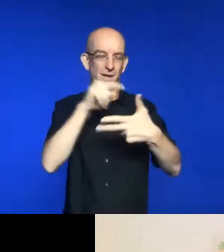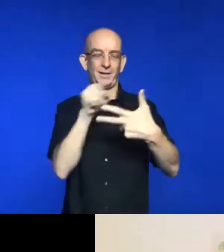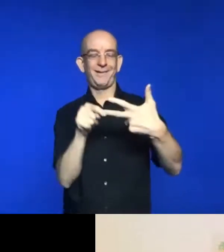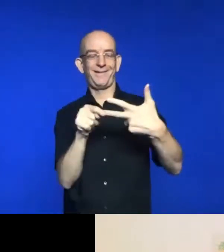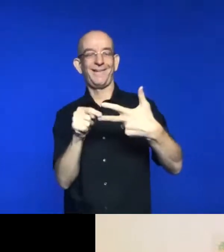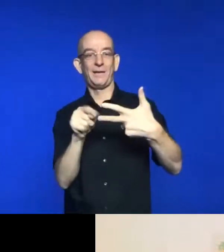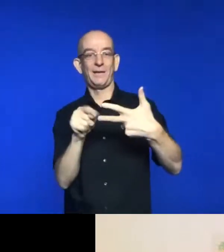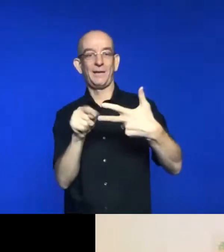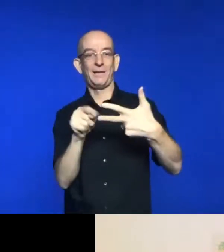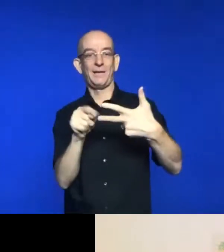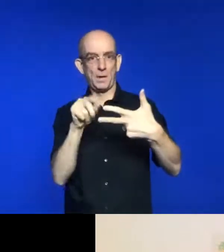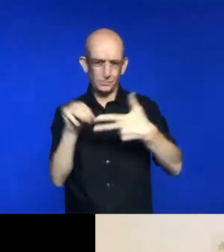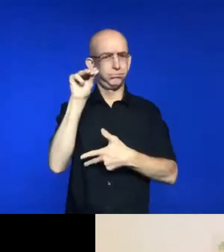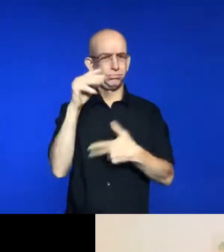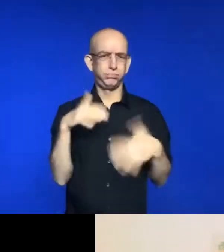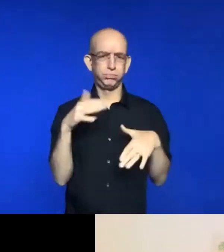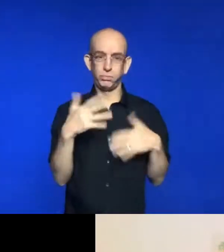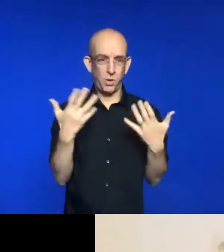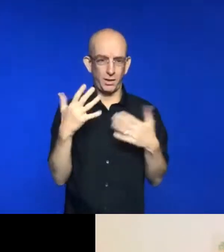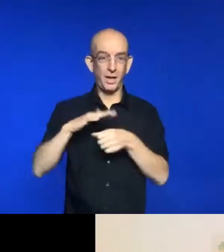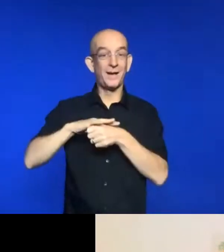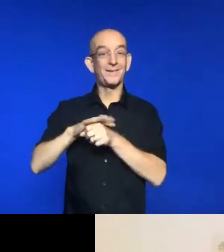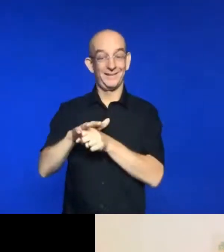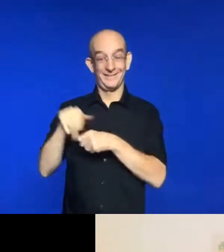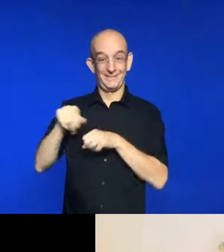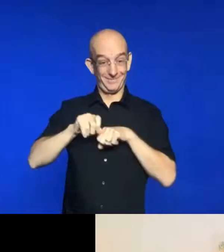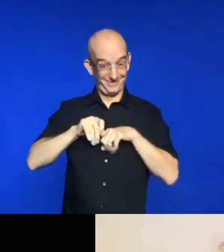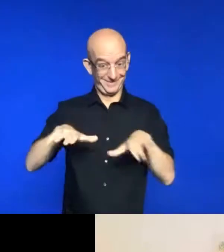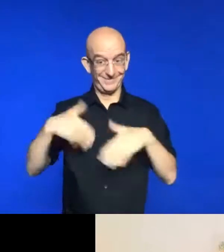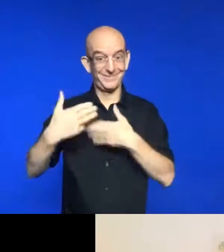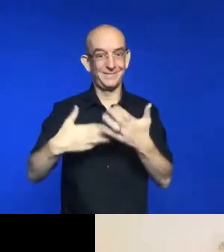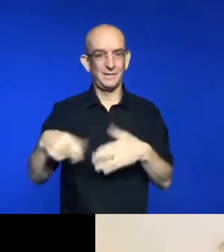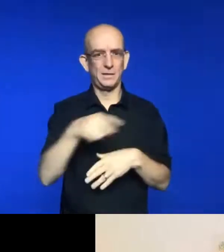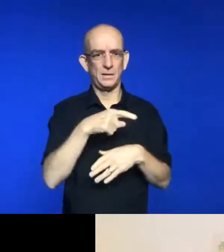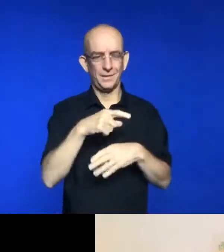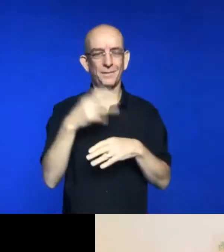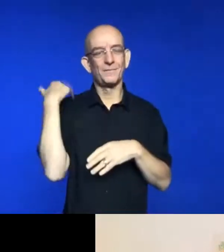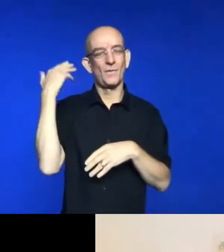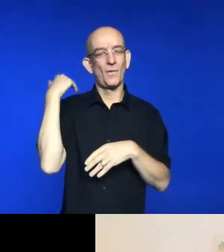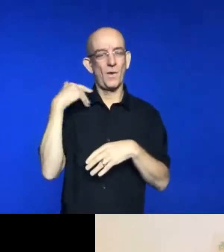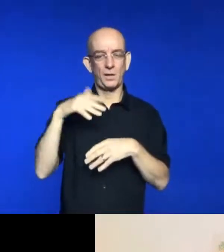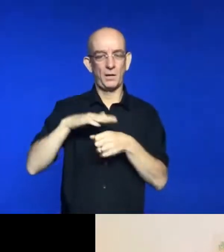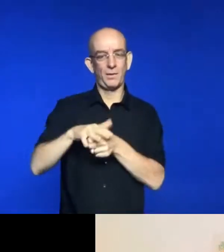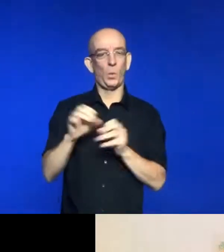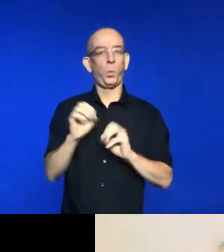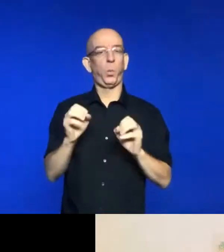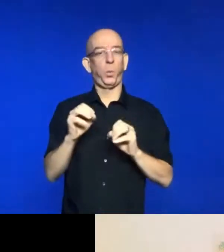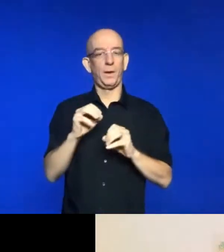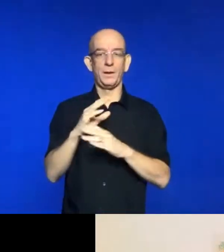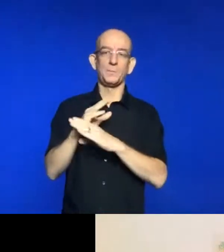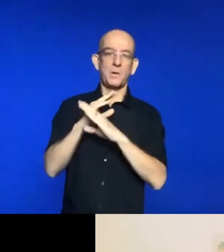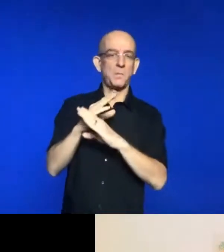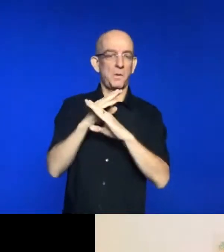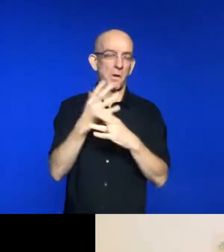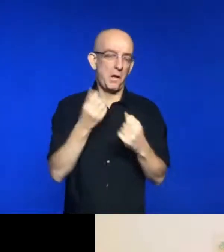that people with disabilities have been facing when it comes to access health services that predate COVID-19,